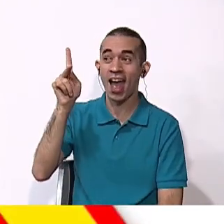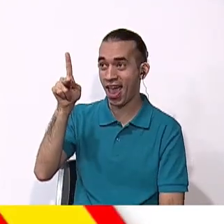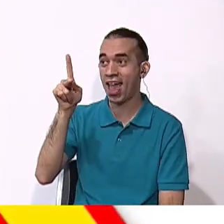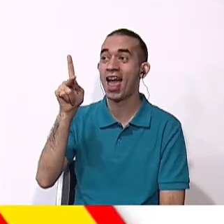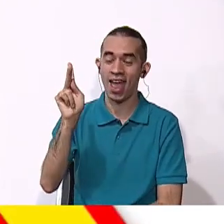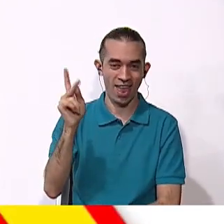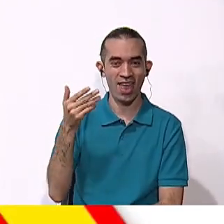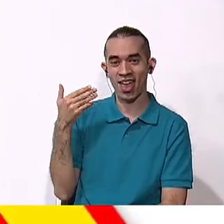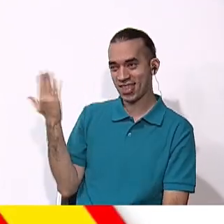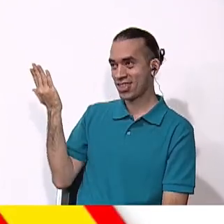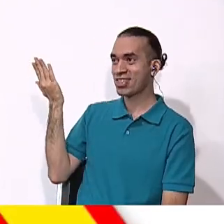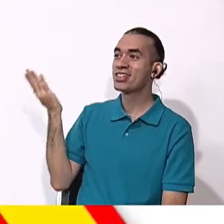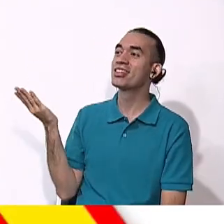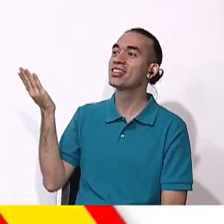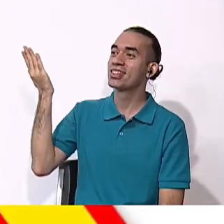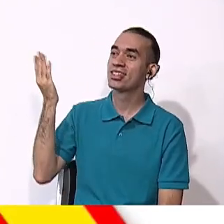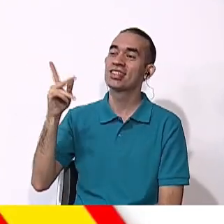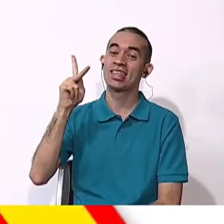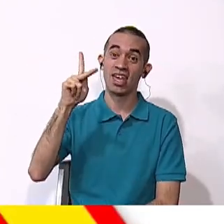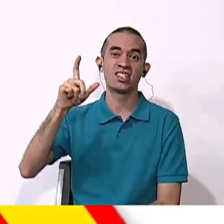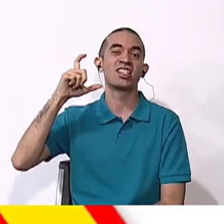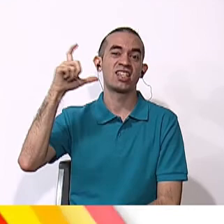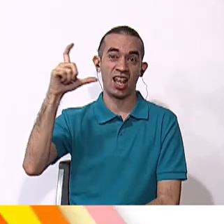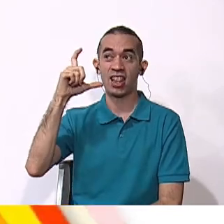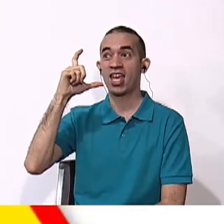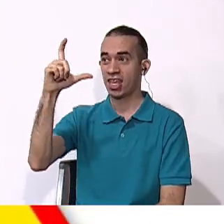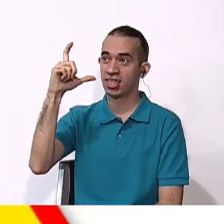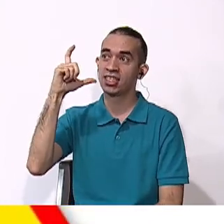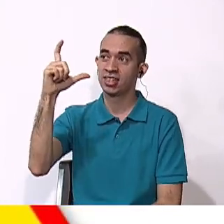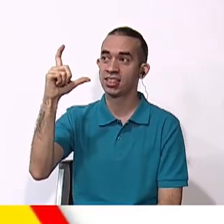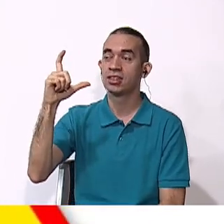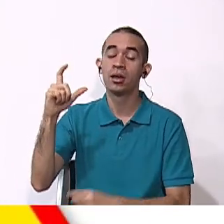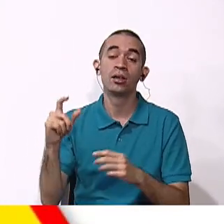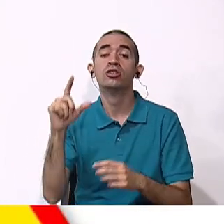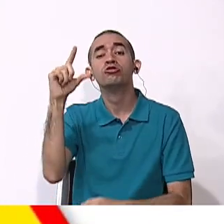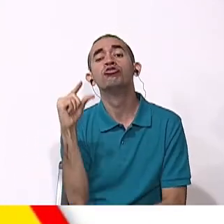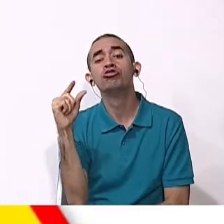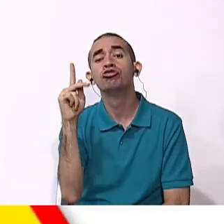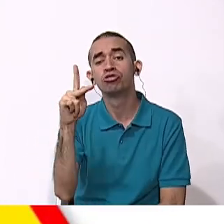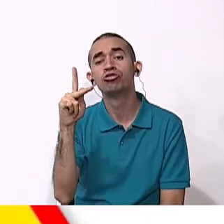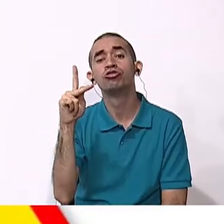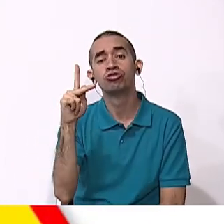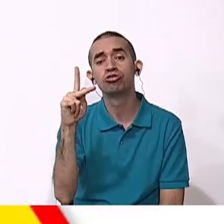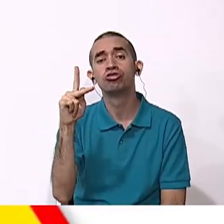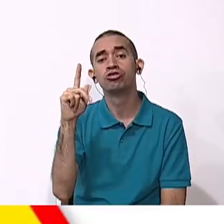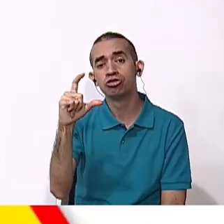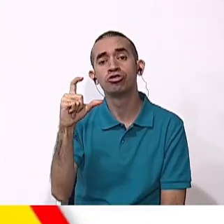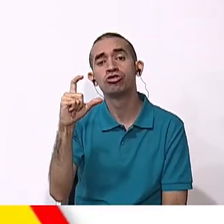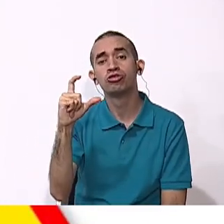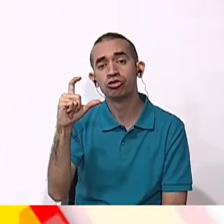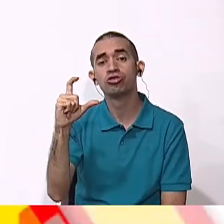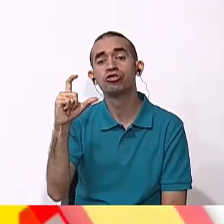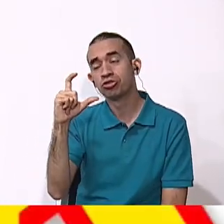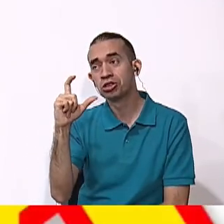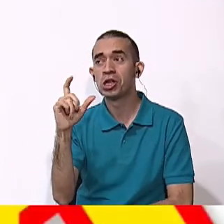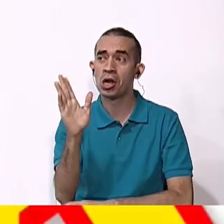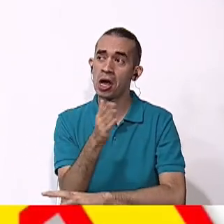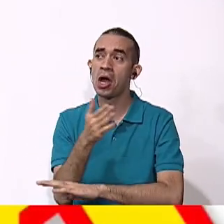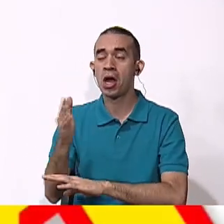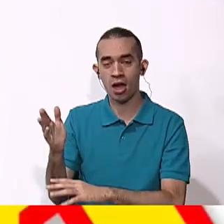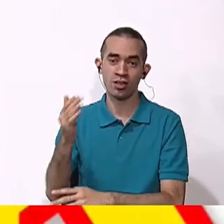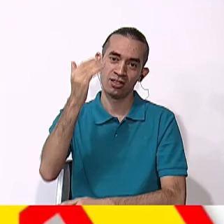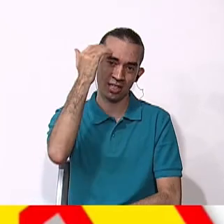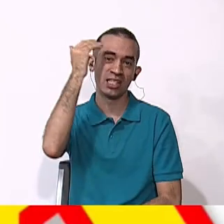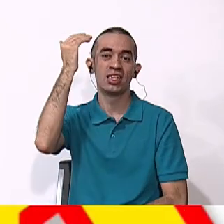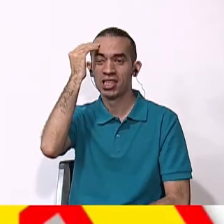This is a capital K. This is a lowercase k. You